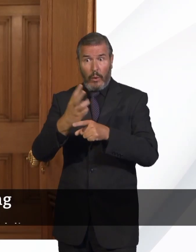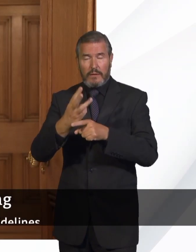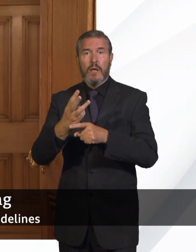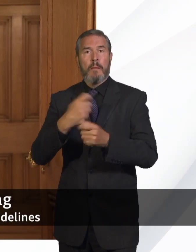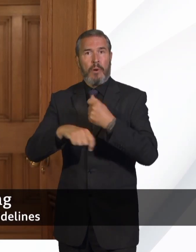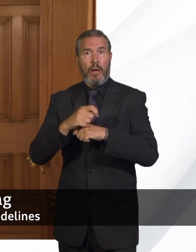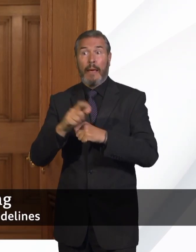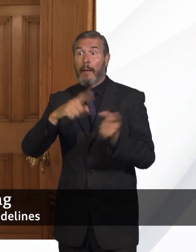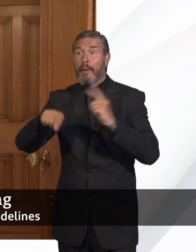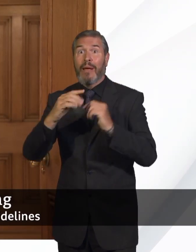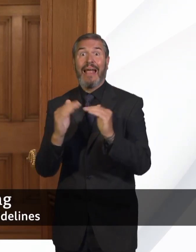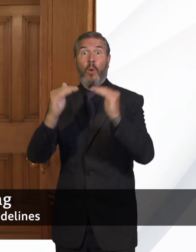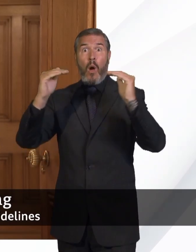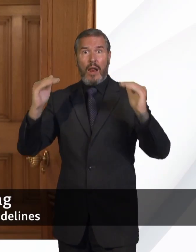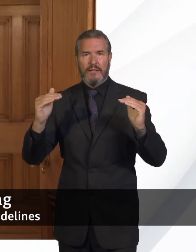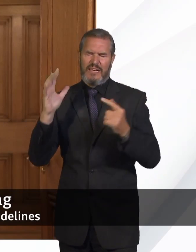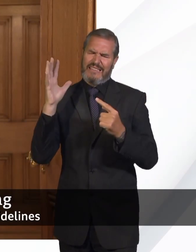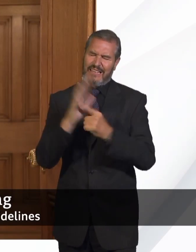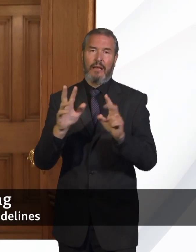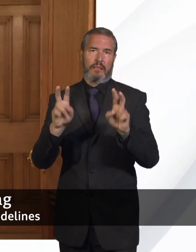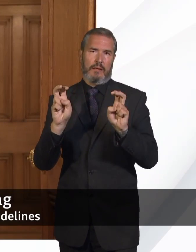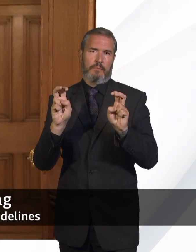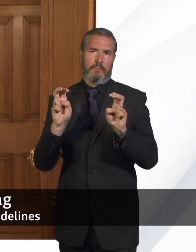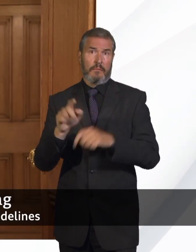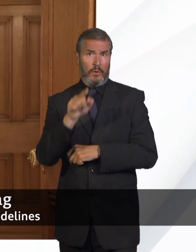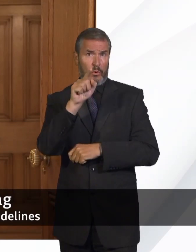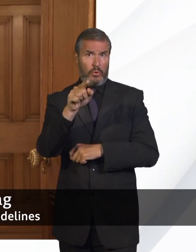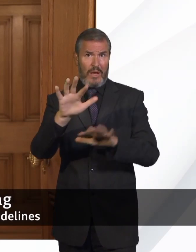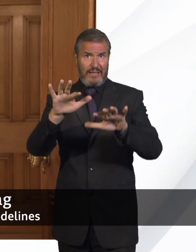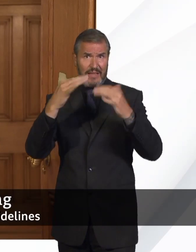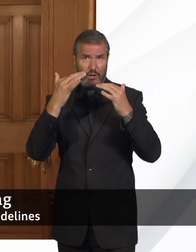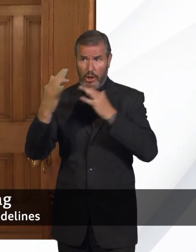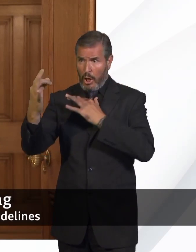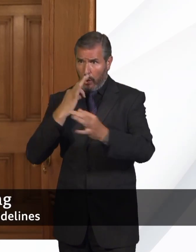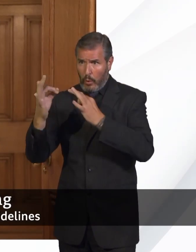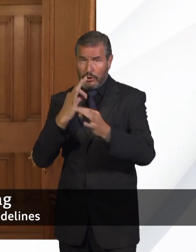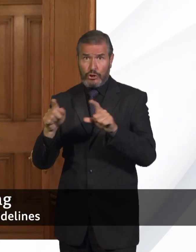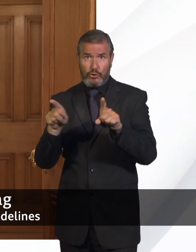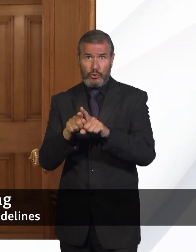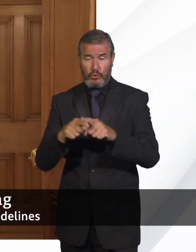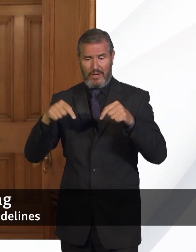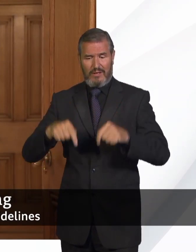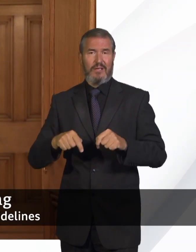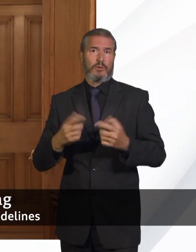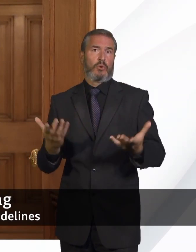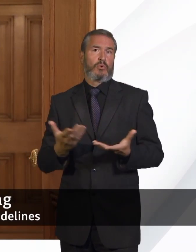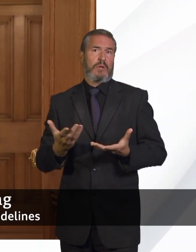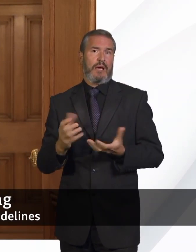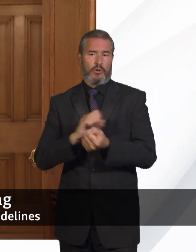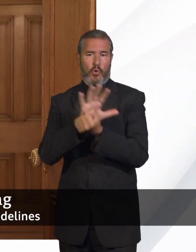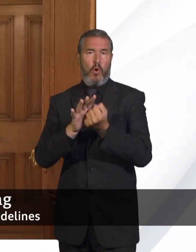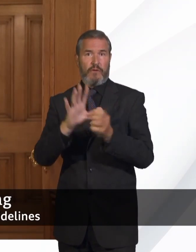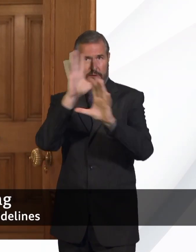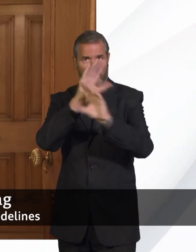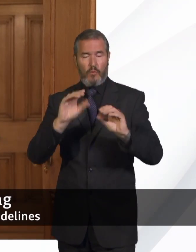levelling up is going to be one of the key themes. Thank you very much indeed for that, Laura. That brings us to the end of this press